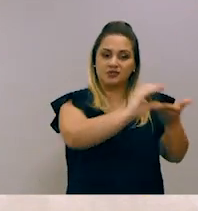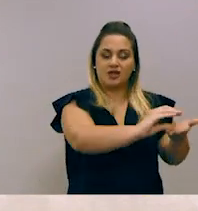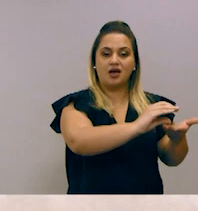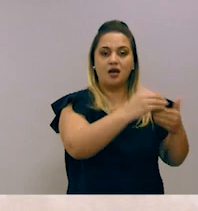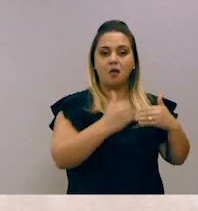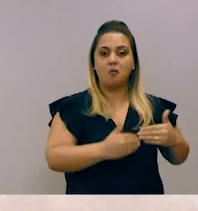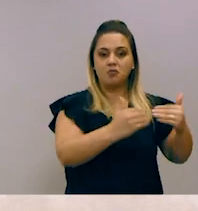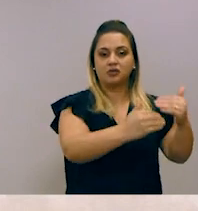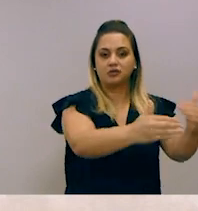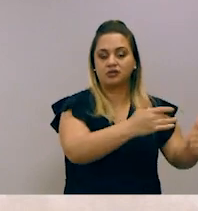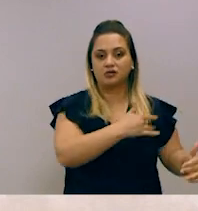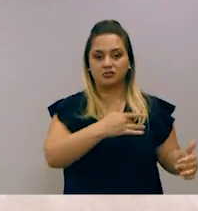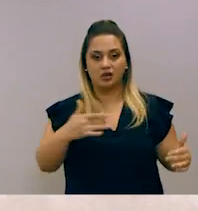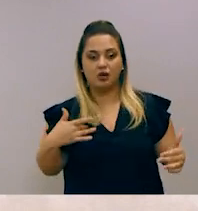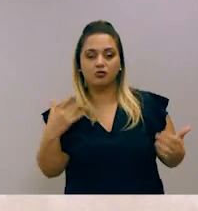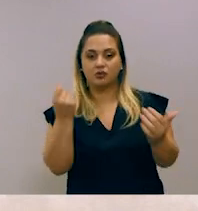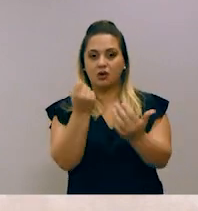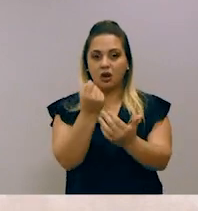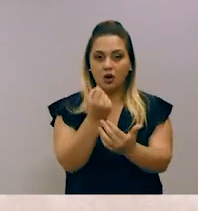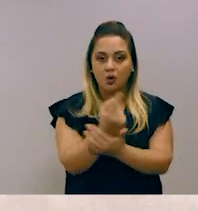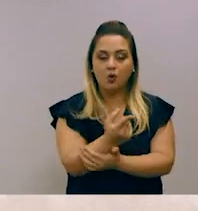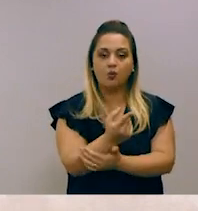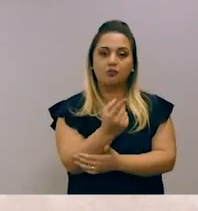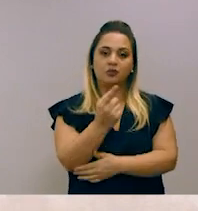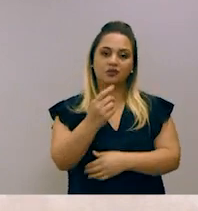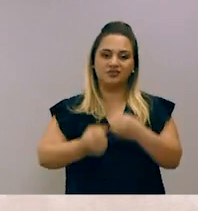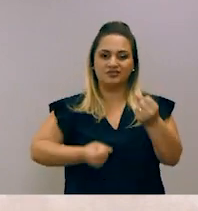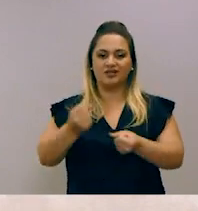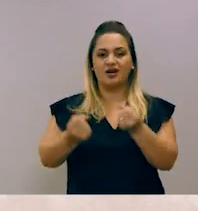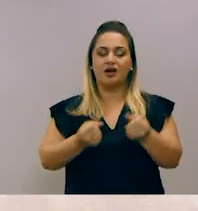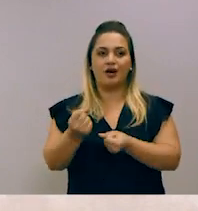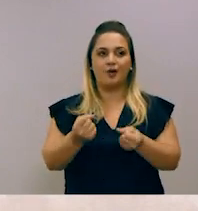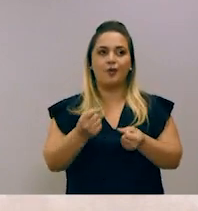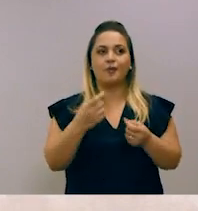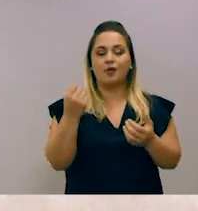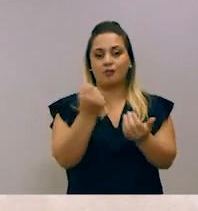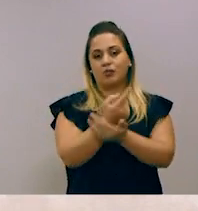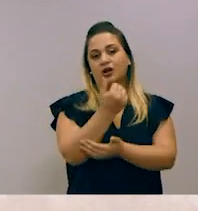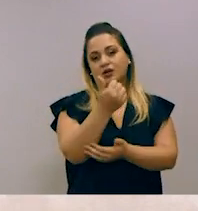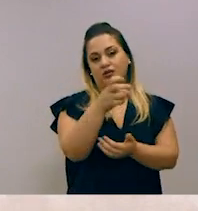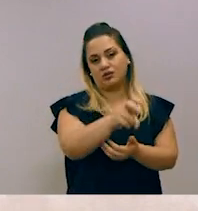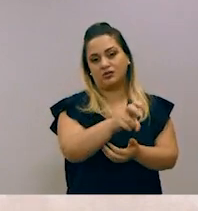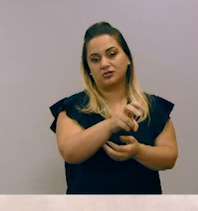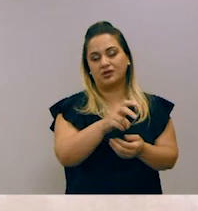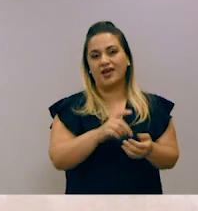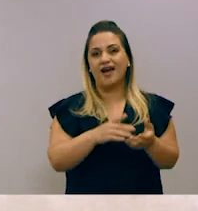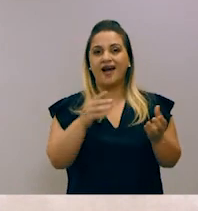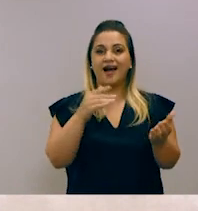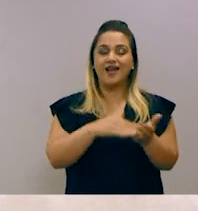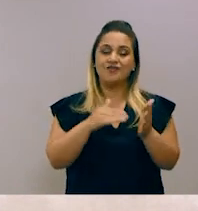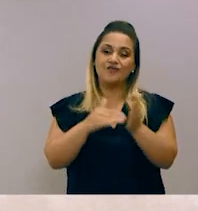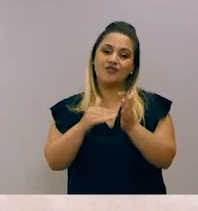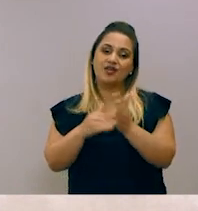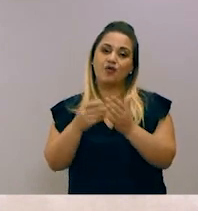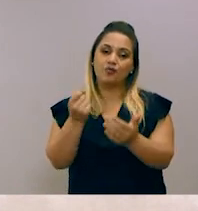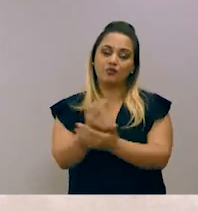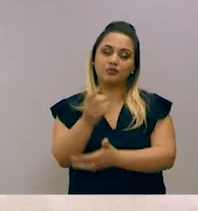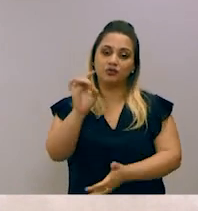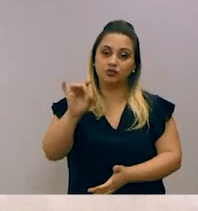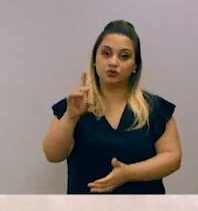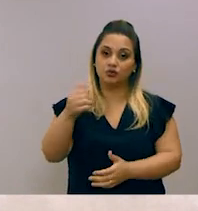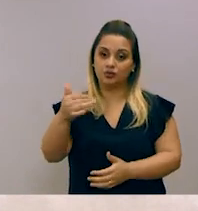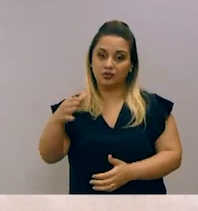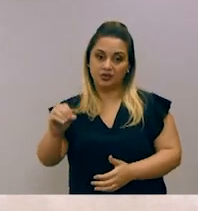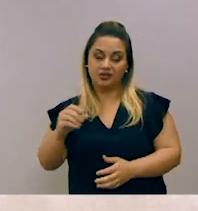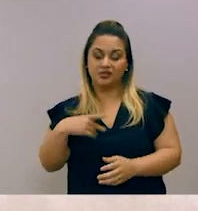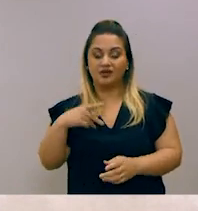there is a payment for the Ministry of Health to buy